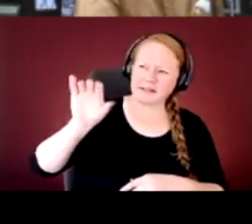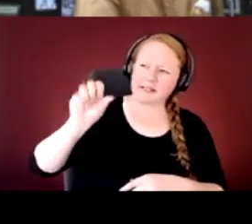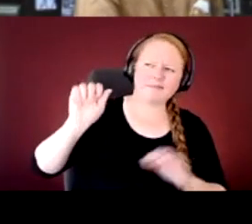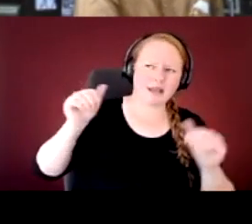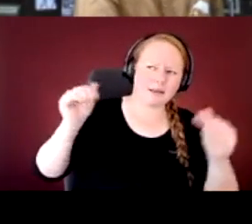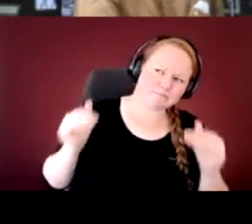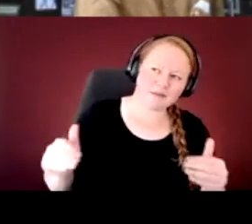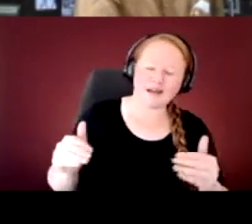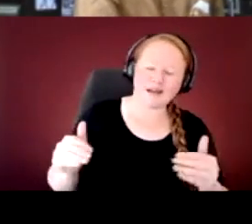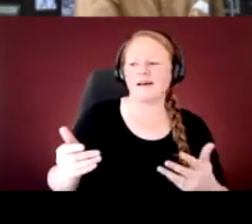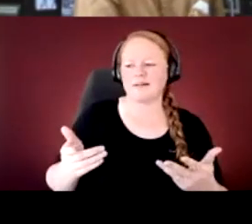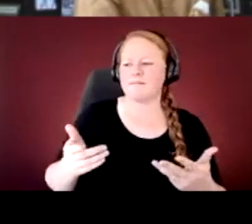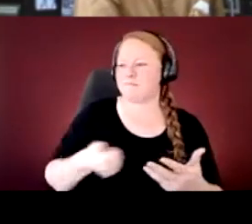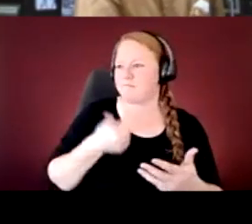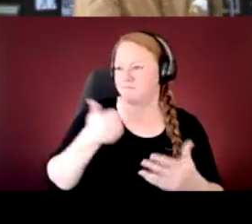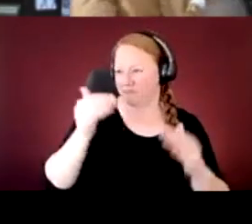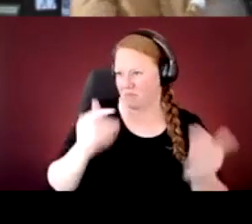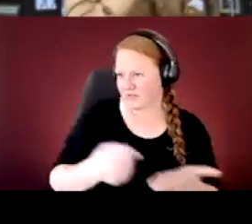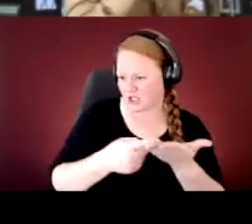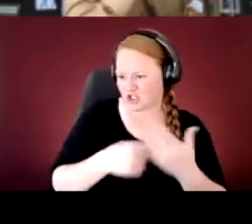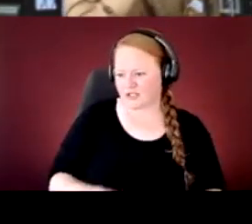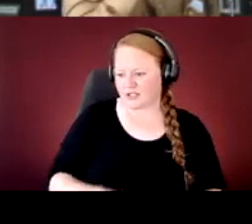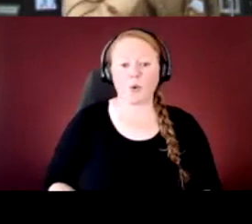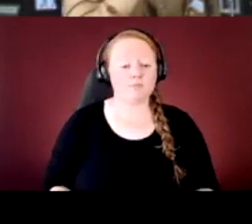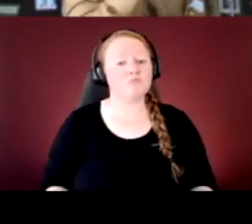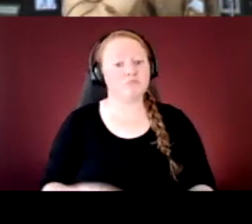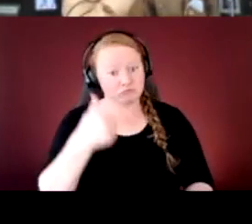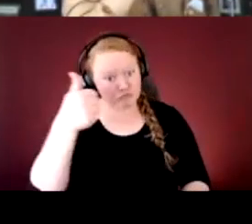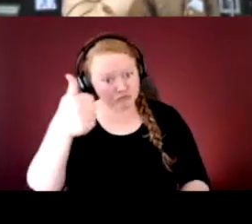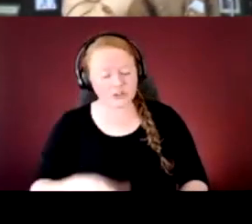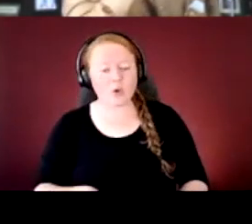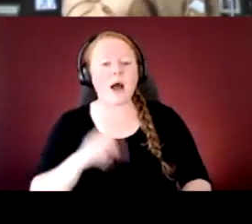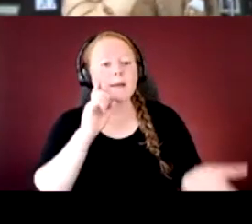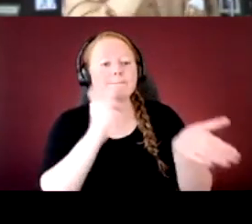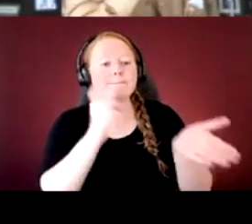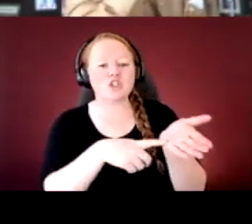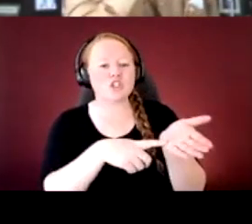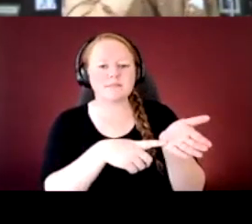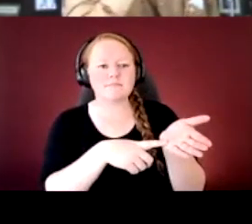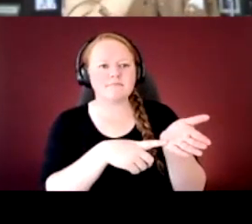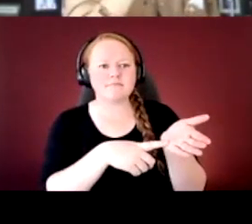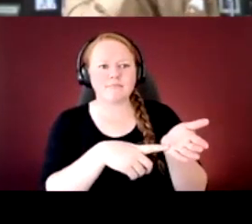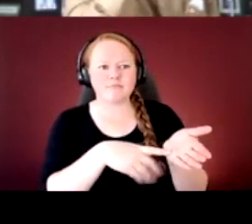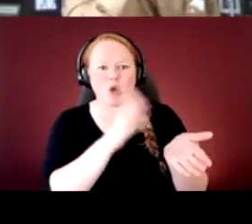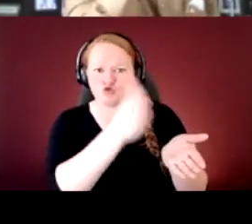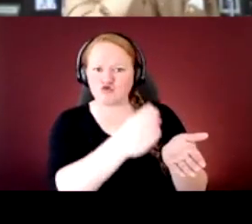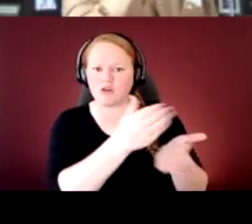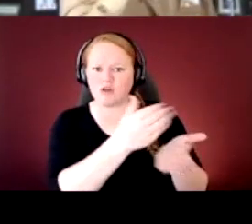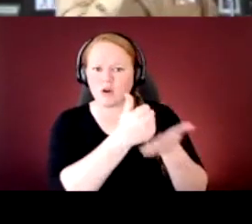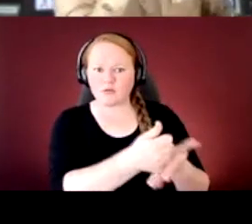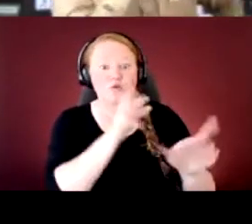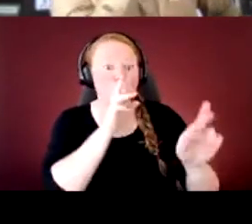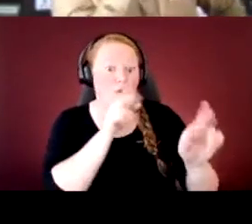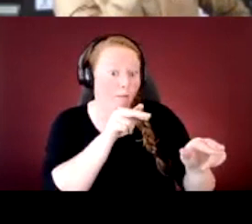discussion. Sounds good. So I mentioned this when the direct relief group was reporting out, but